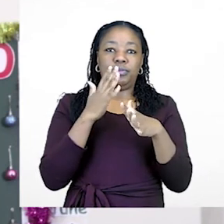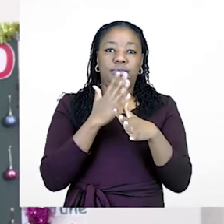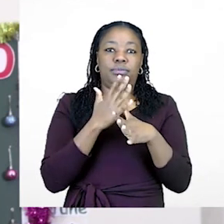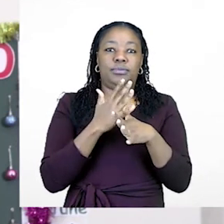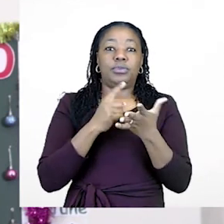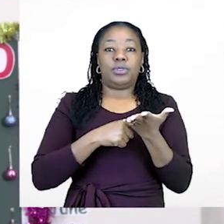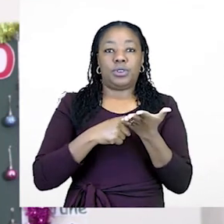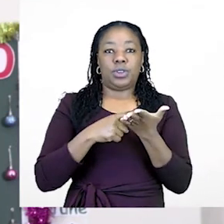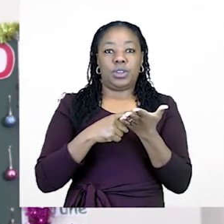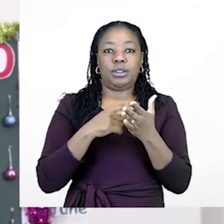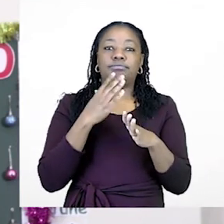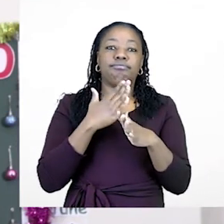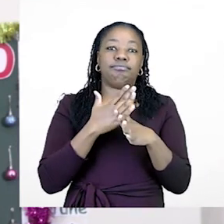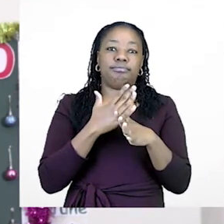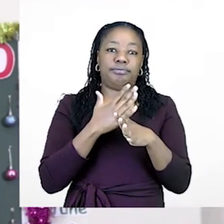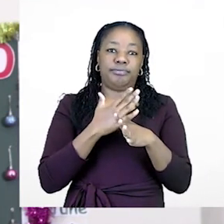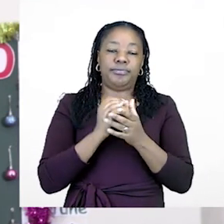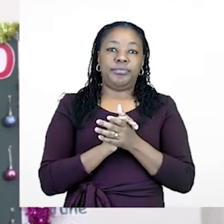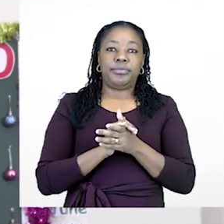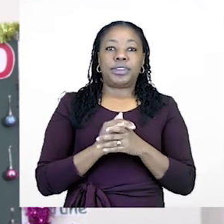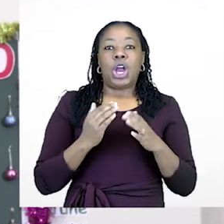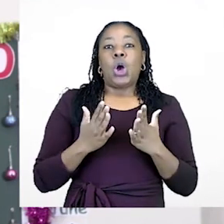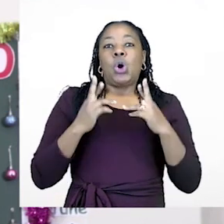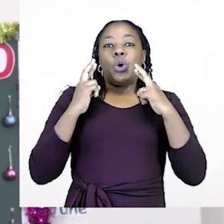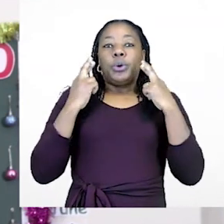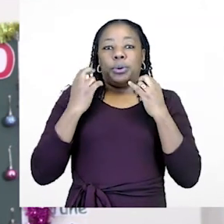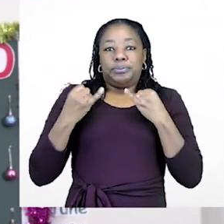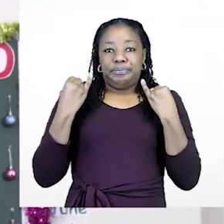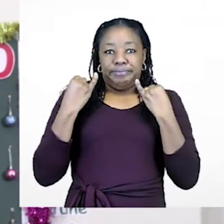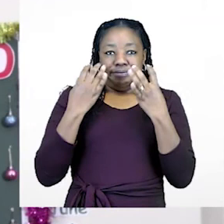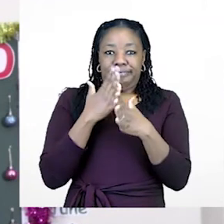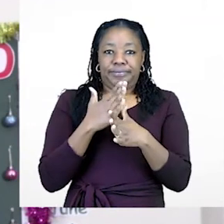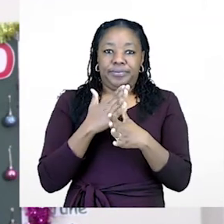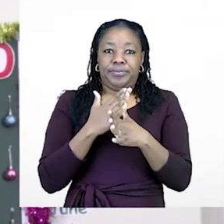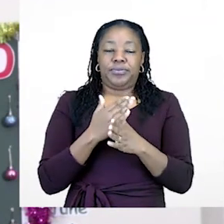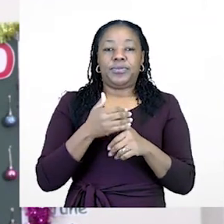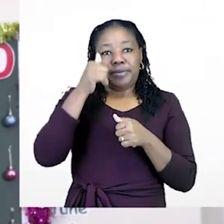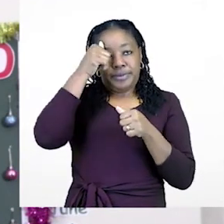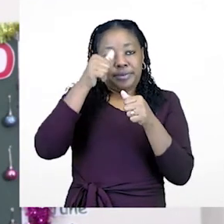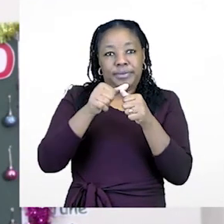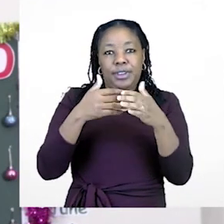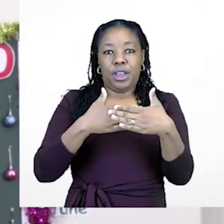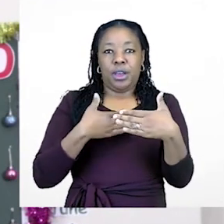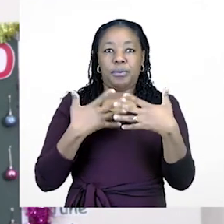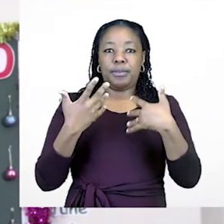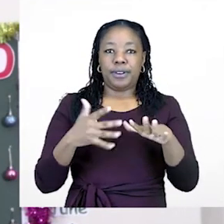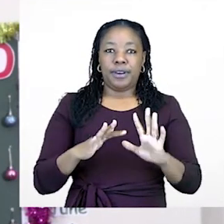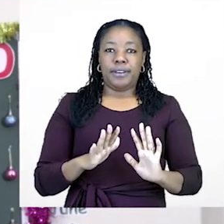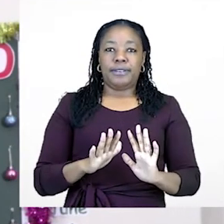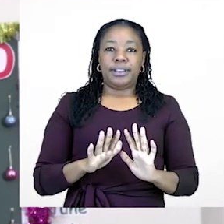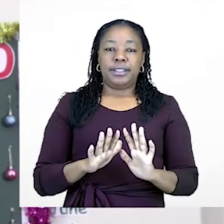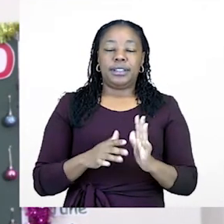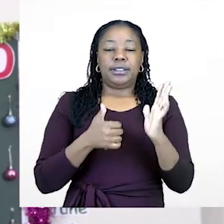I've enjoyed myself today, and I really hope you have as well. Remember, before we finish, it's very important to sanitize